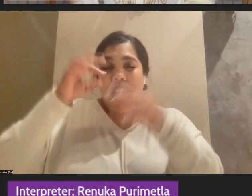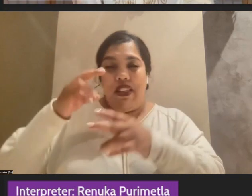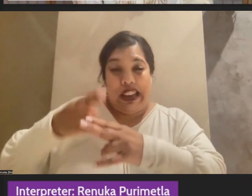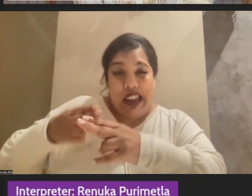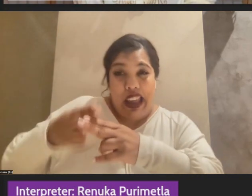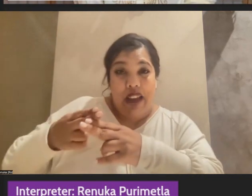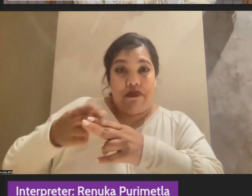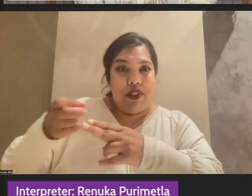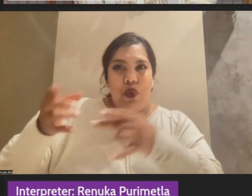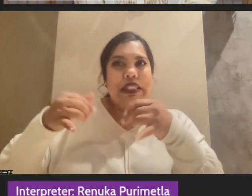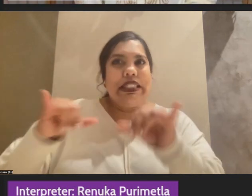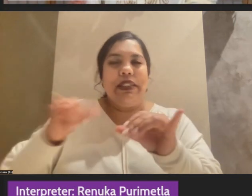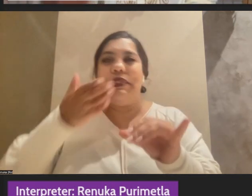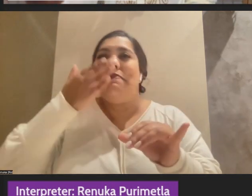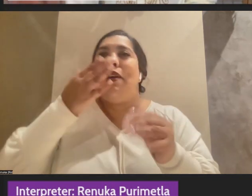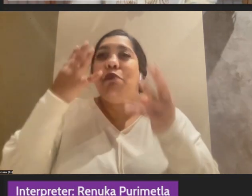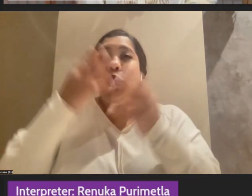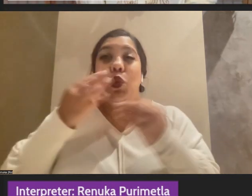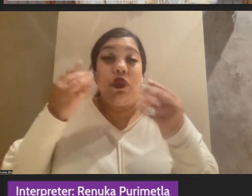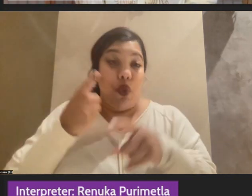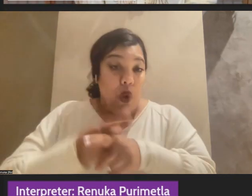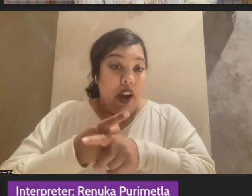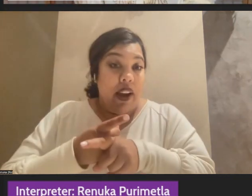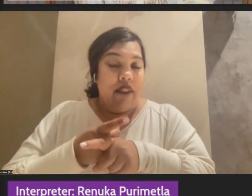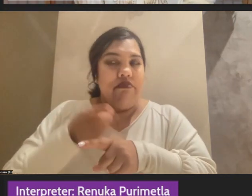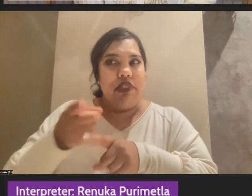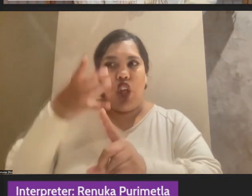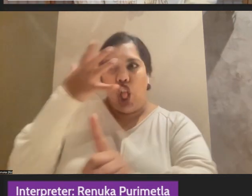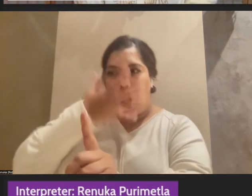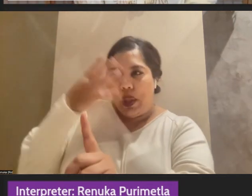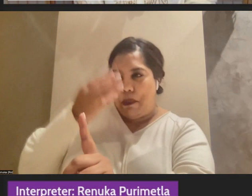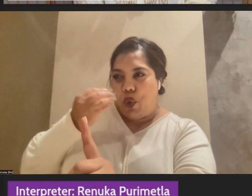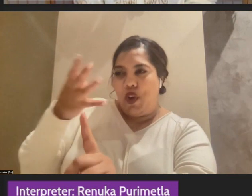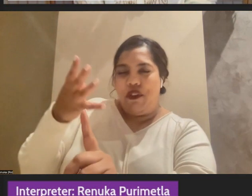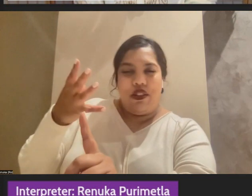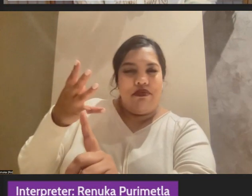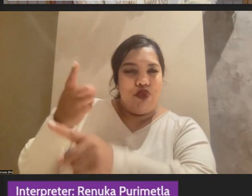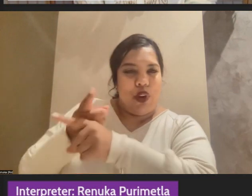like? Does it change how beautiful it is?